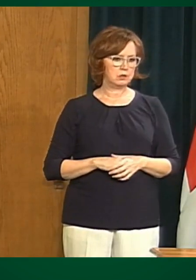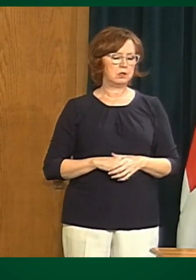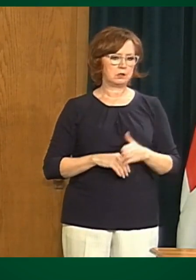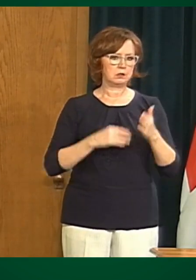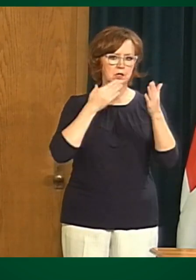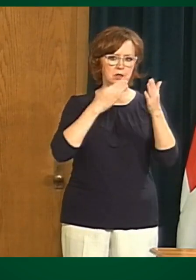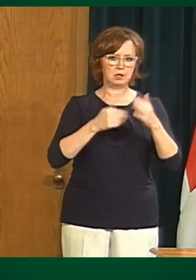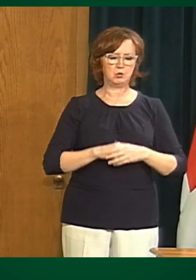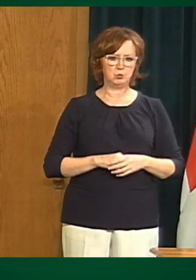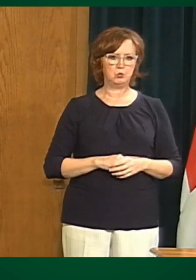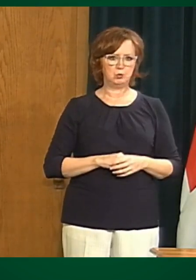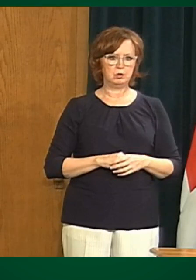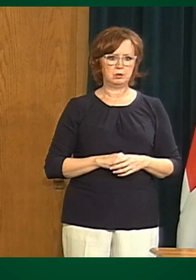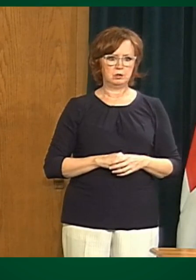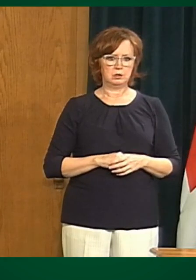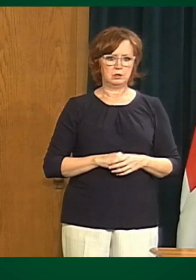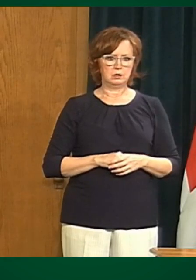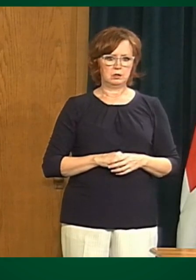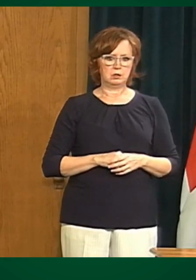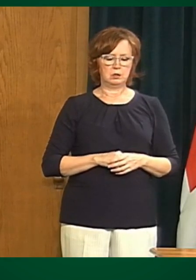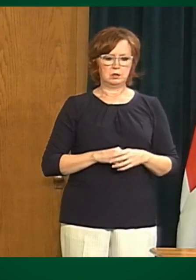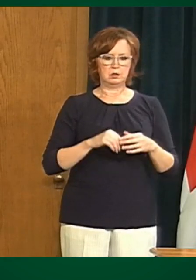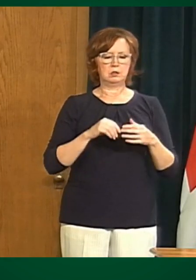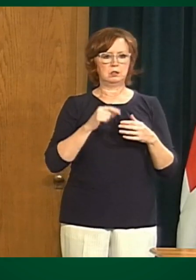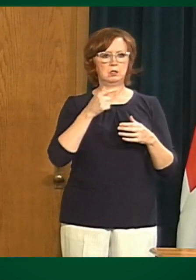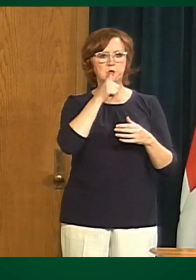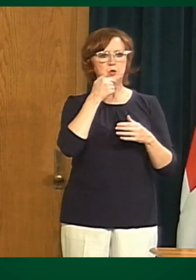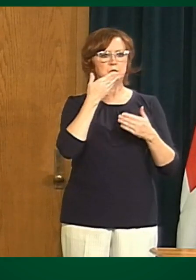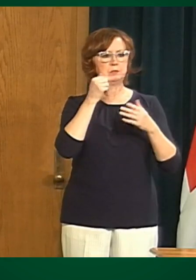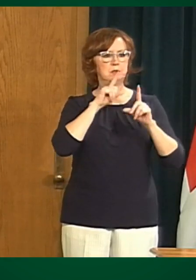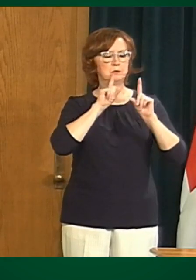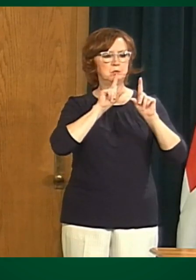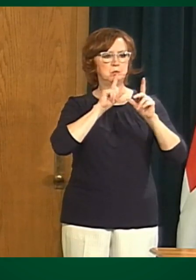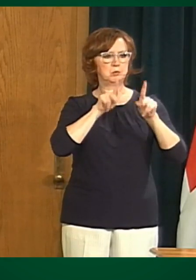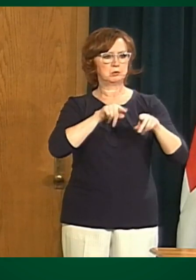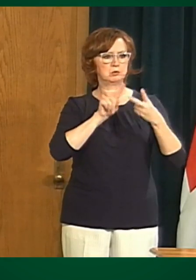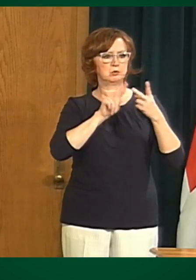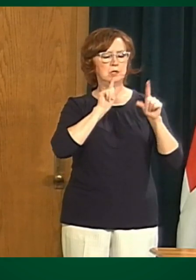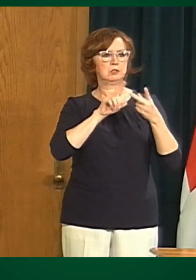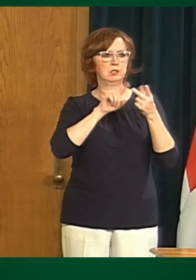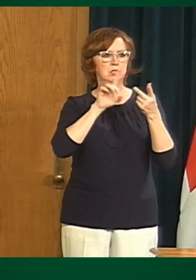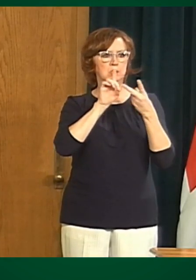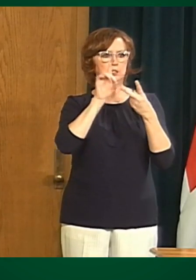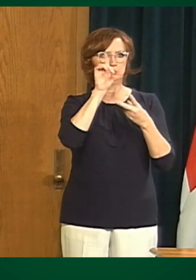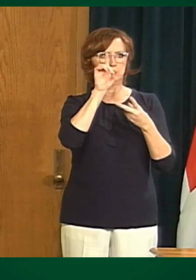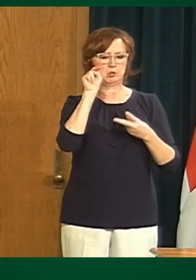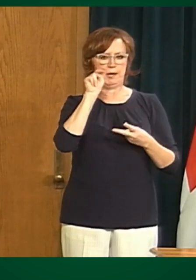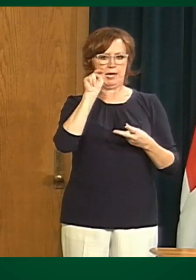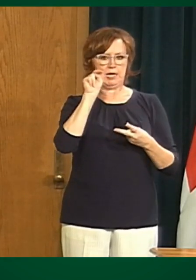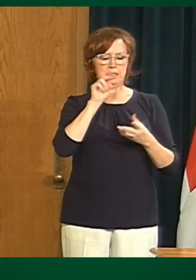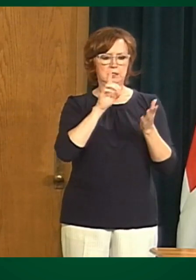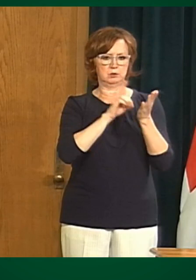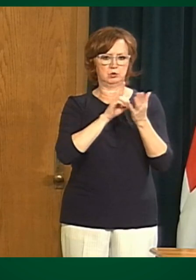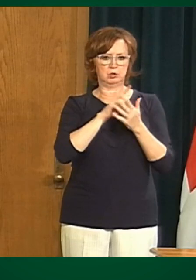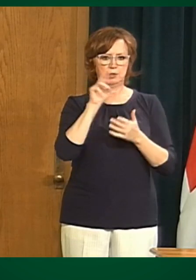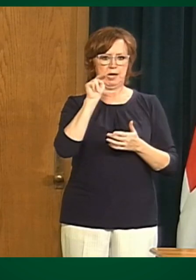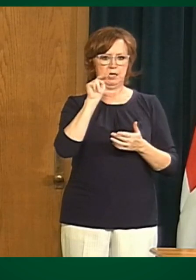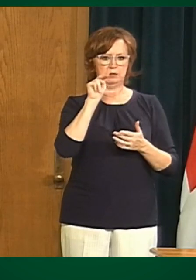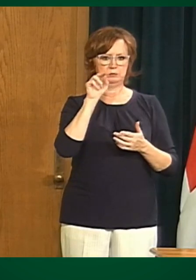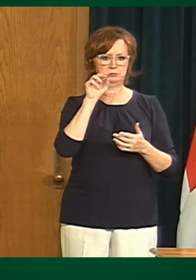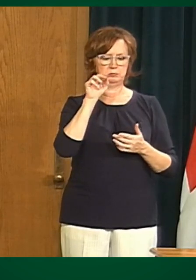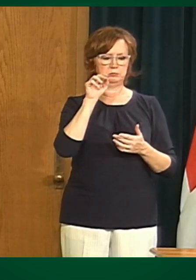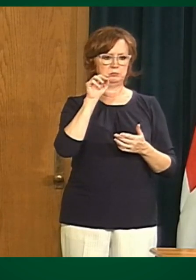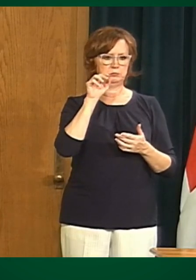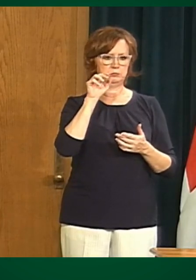Thanks, Premier. I think Dr. Nsungu would probably be in the best position as he's been on the ground on a day-to-day basis. But we have been aware,